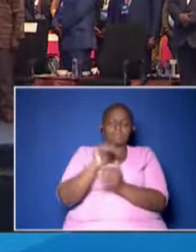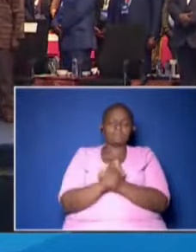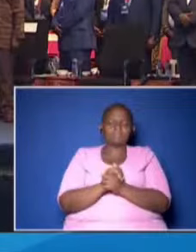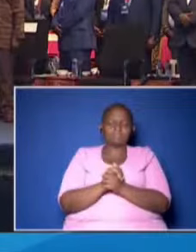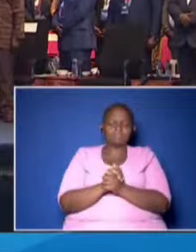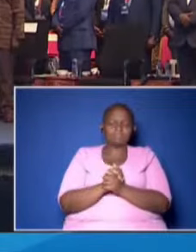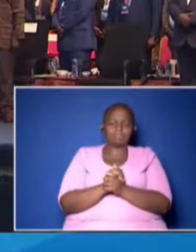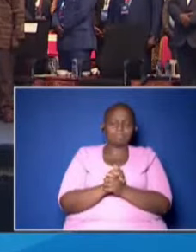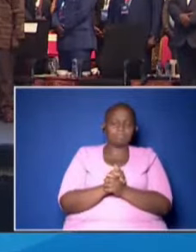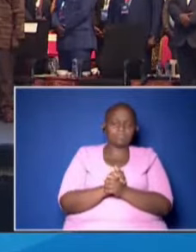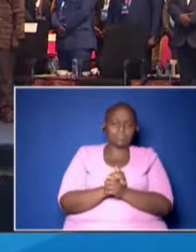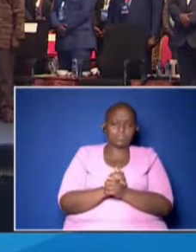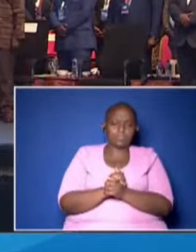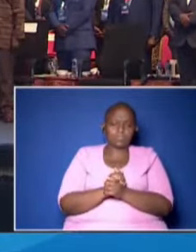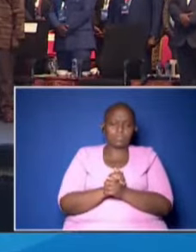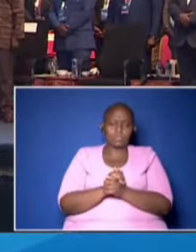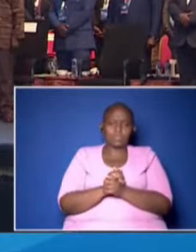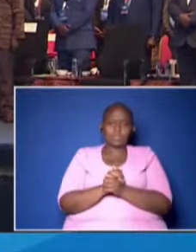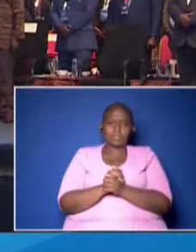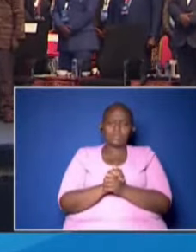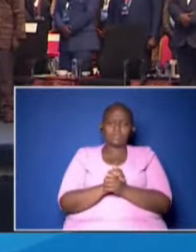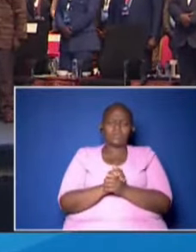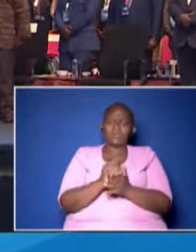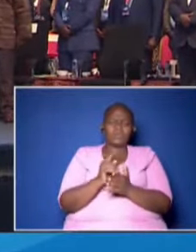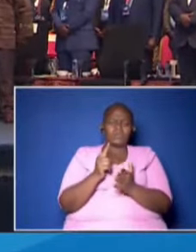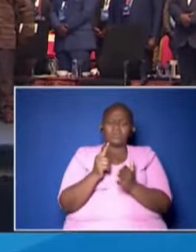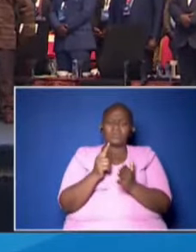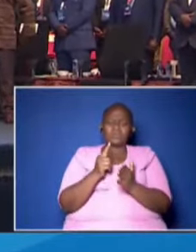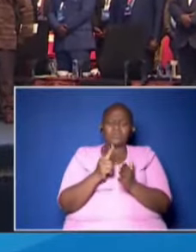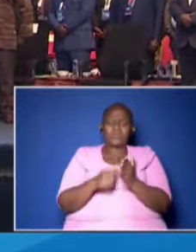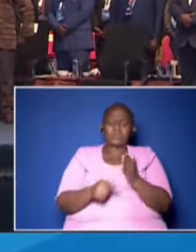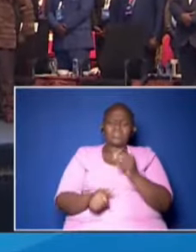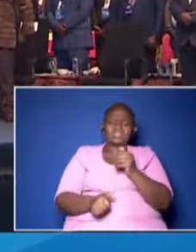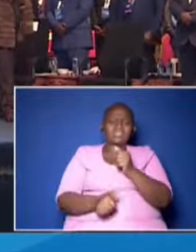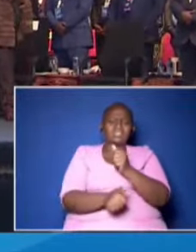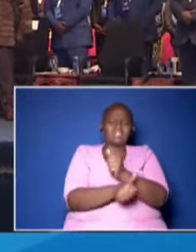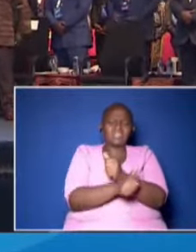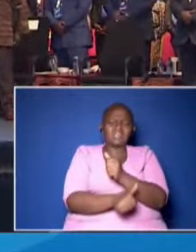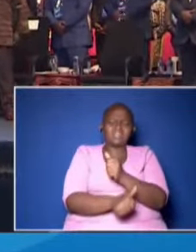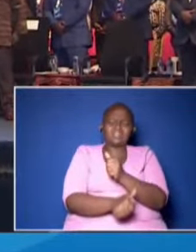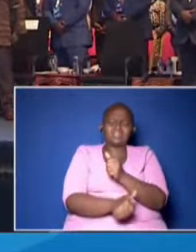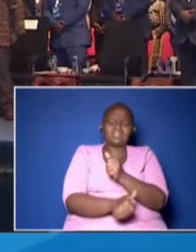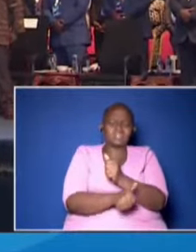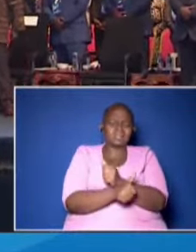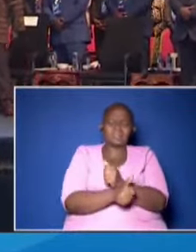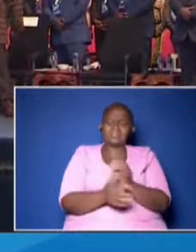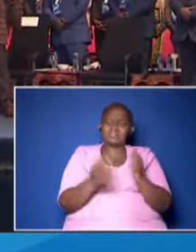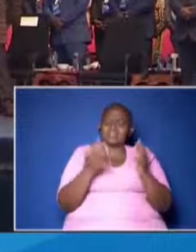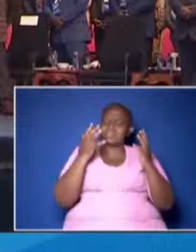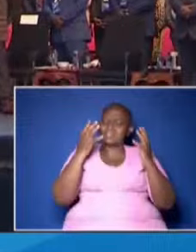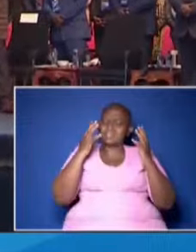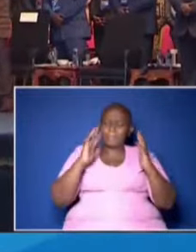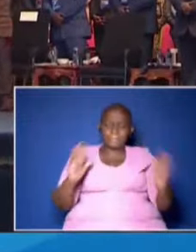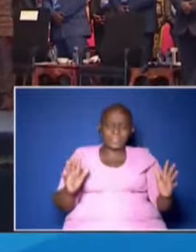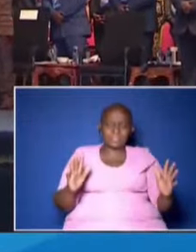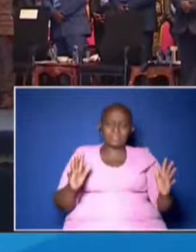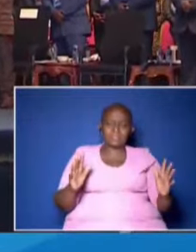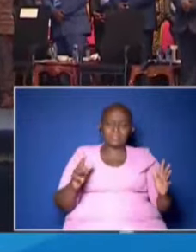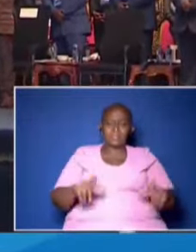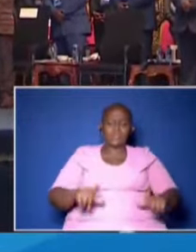God what a tragedy it is to live